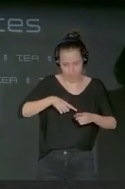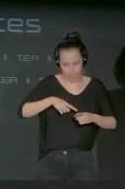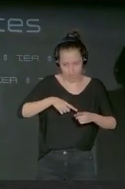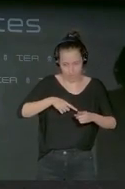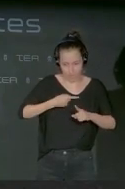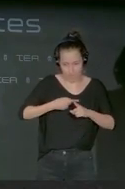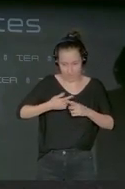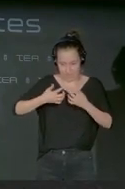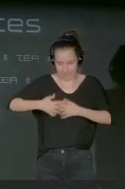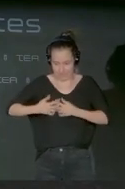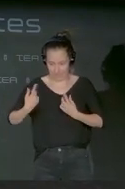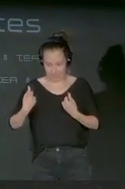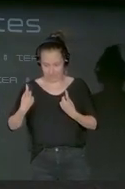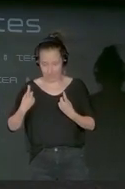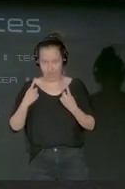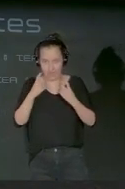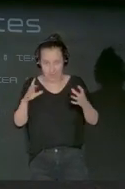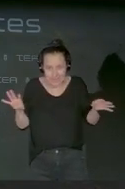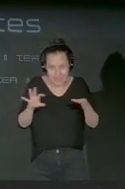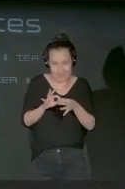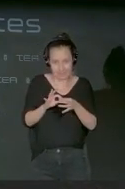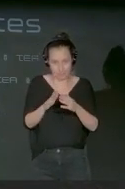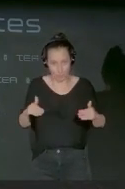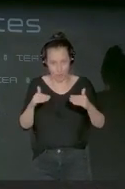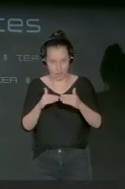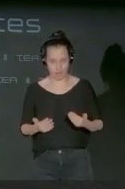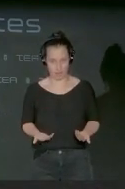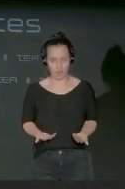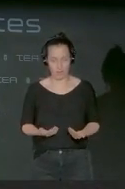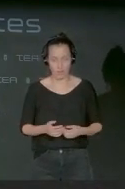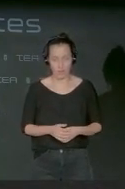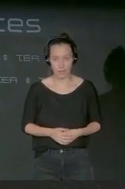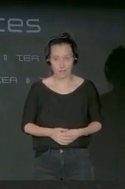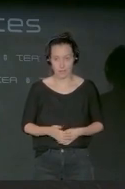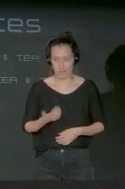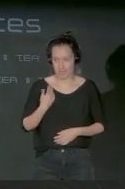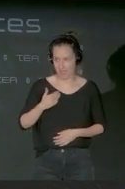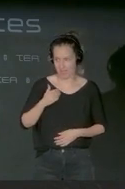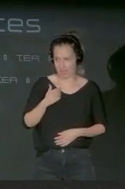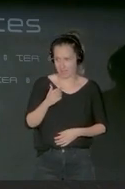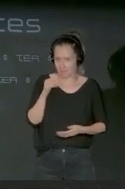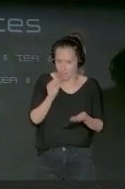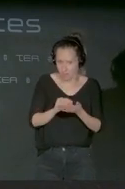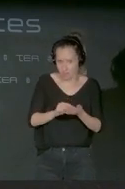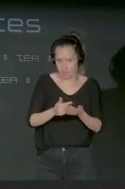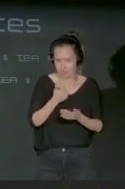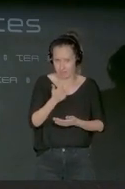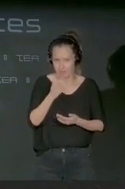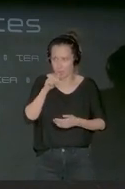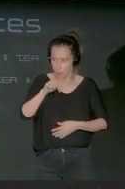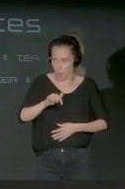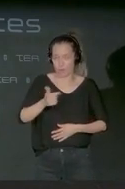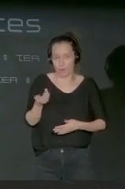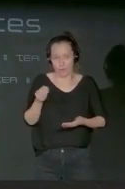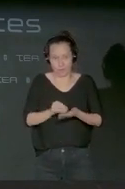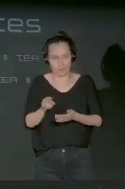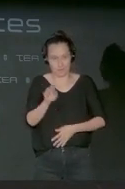been mentioned many times already today too, is that there is an opportunity in that we don't yet employ